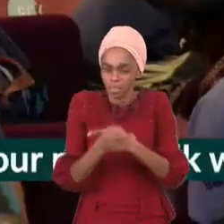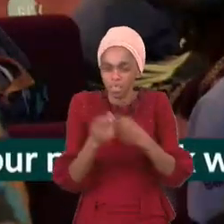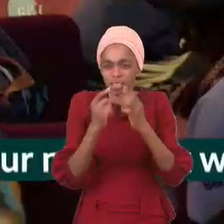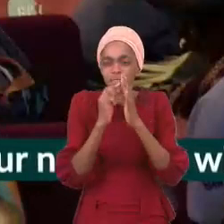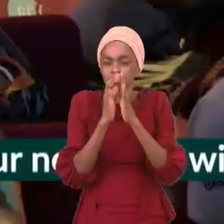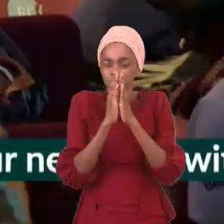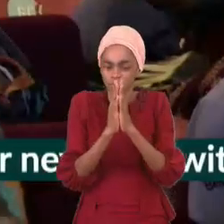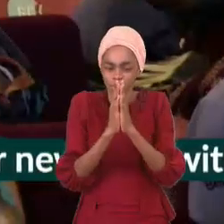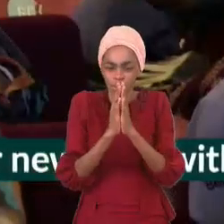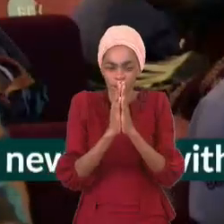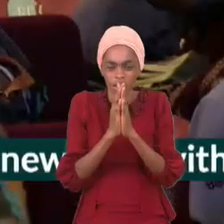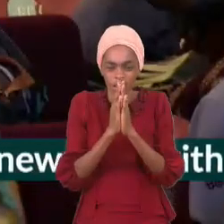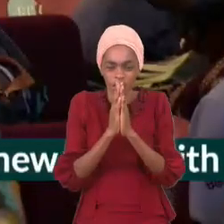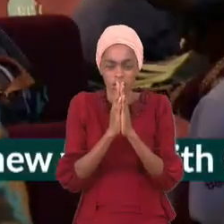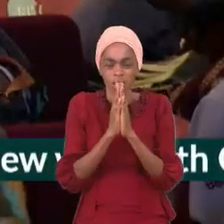sign?